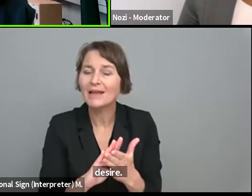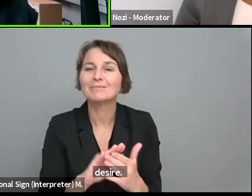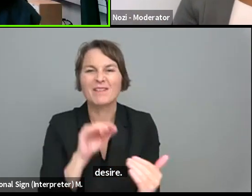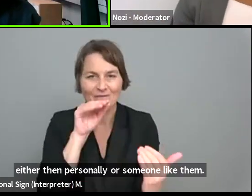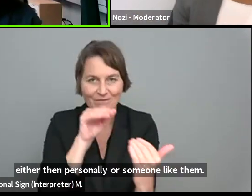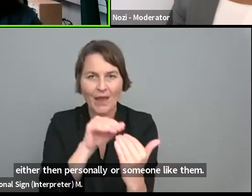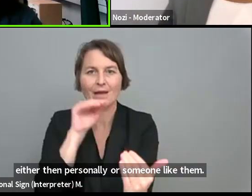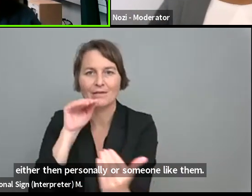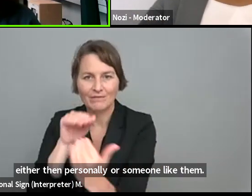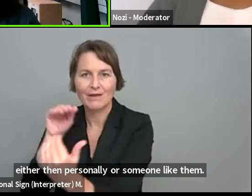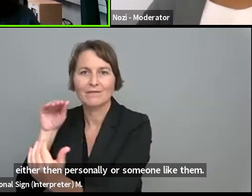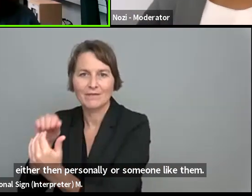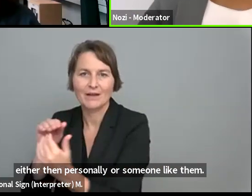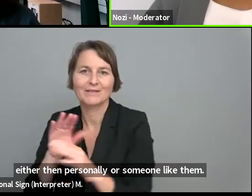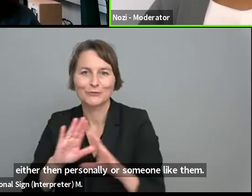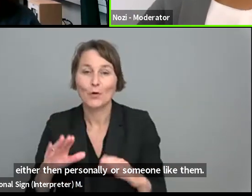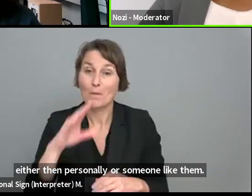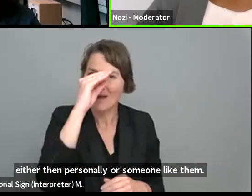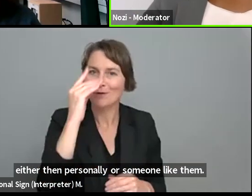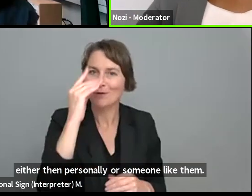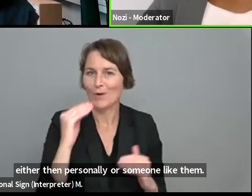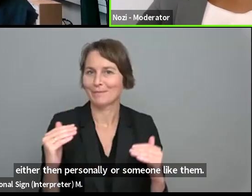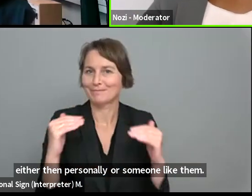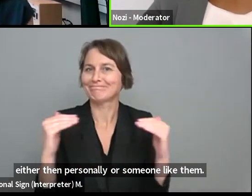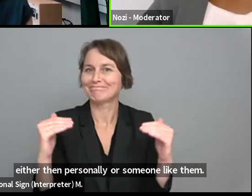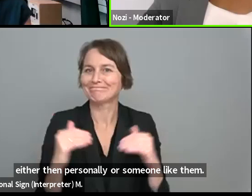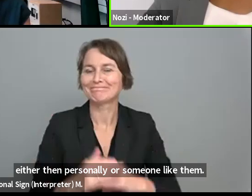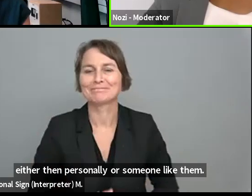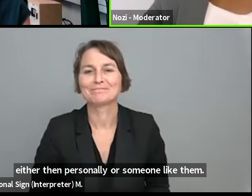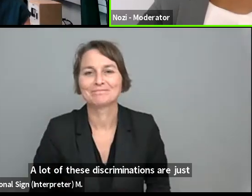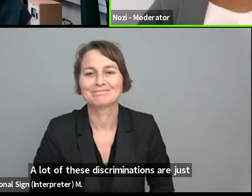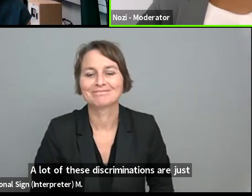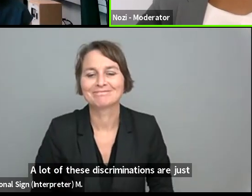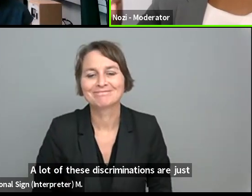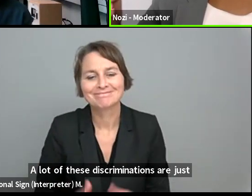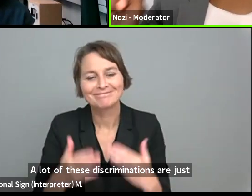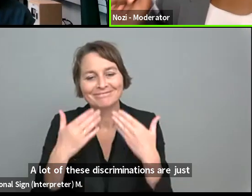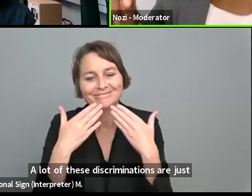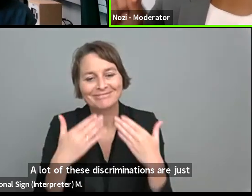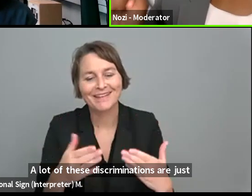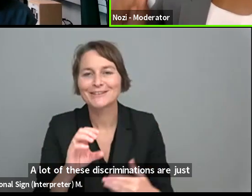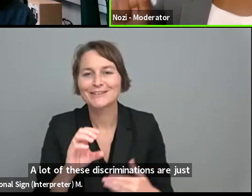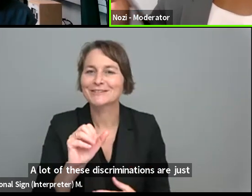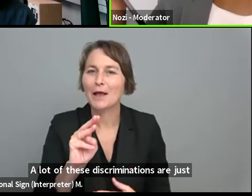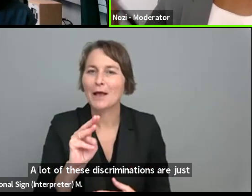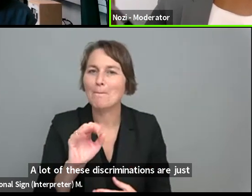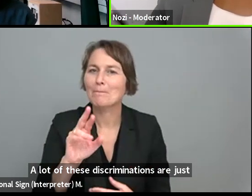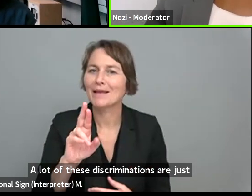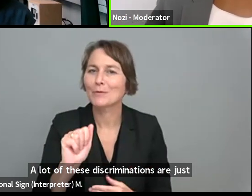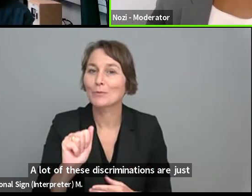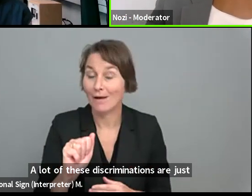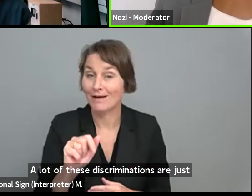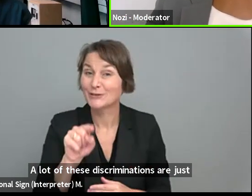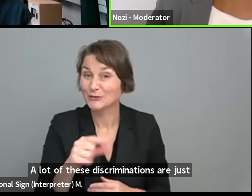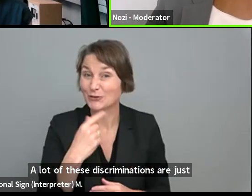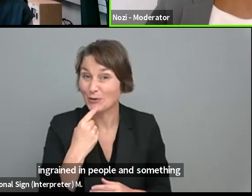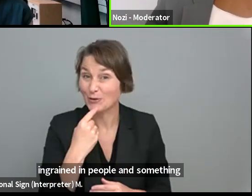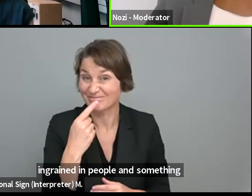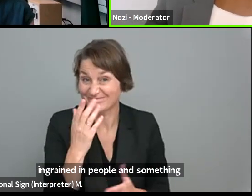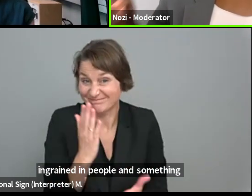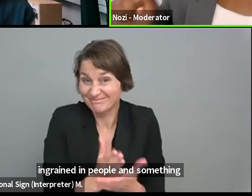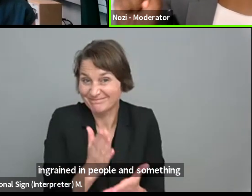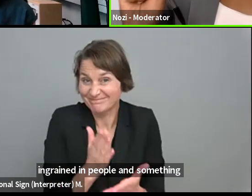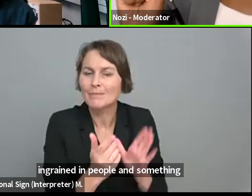strength. Oh, Samira, that's absolutely fantastic. Laws don't bring about change, people